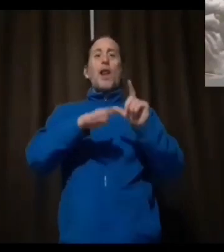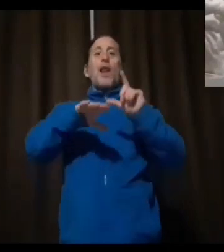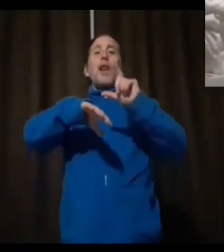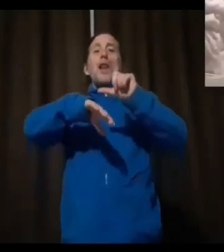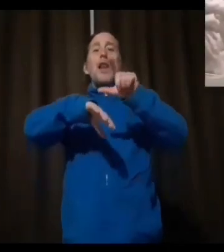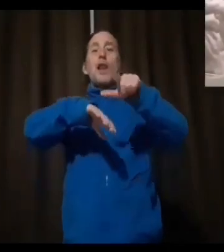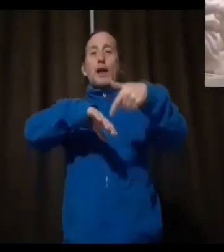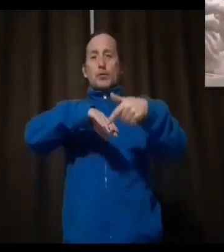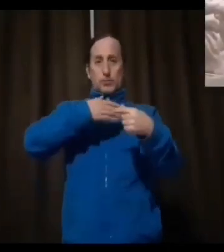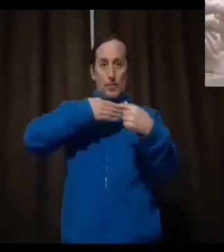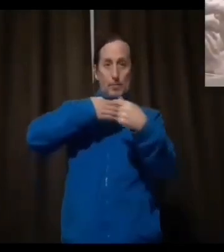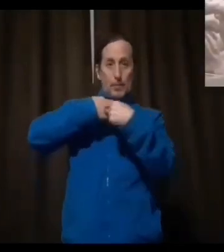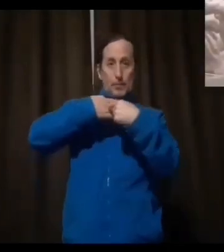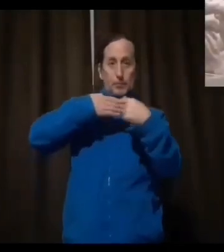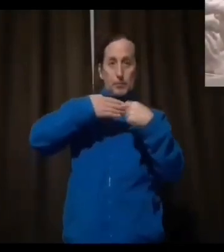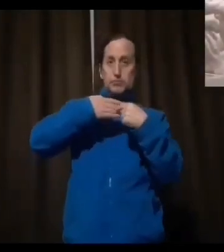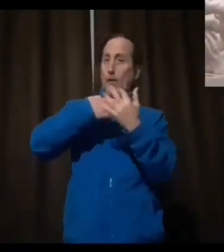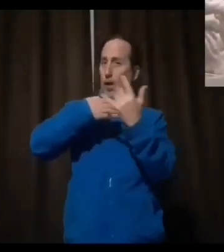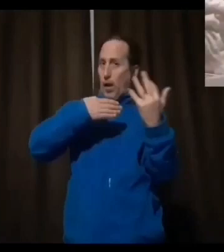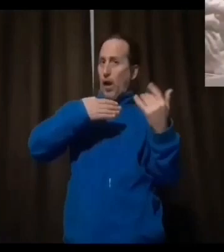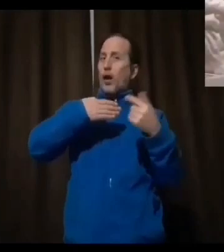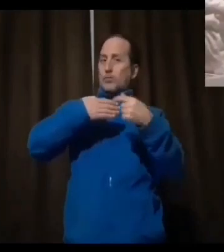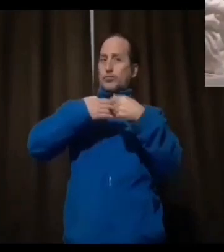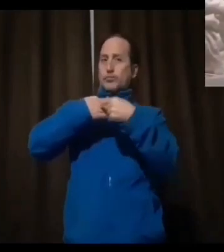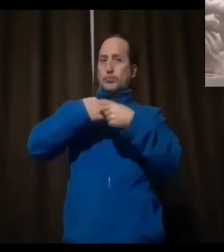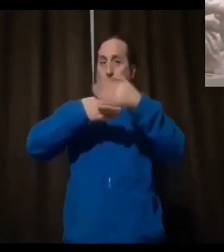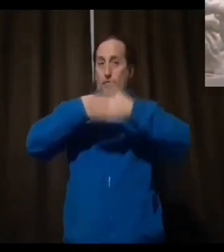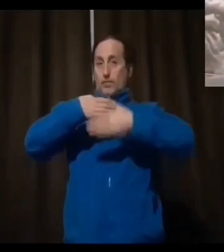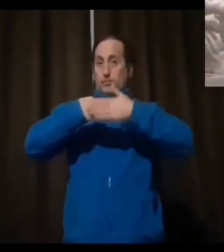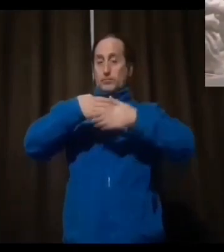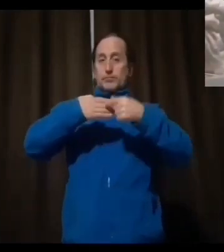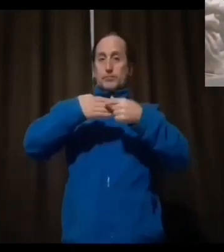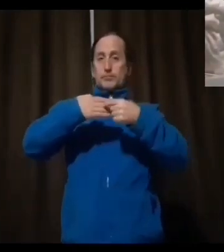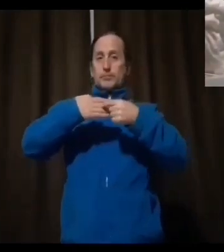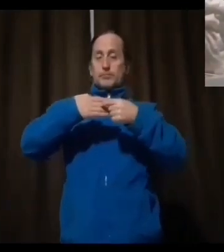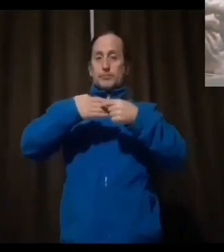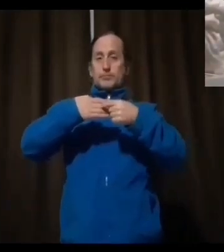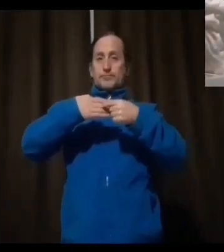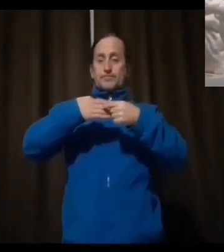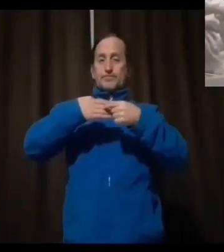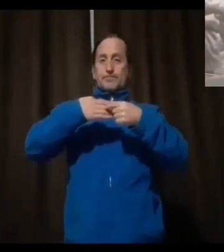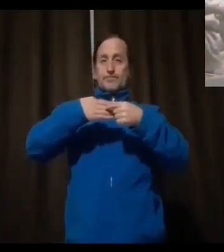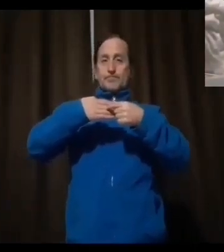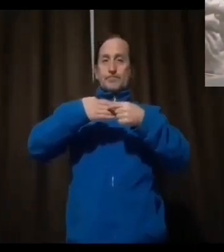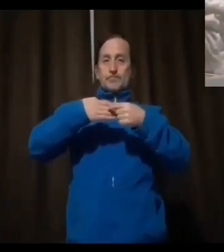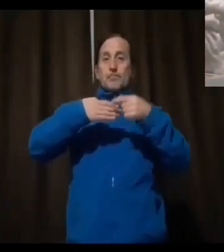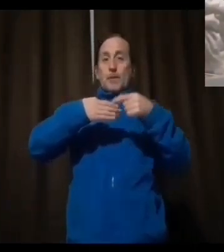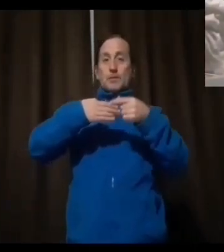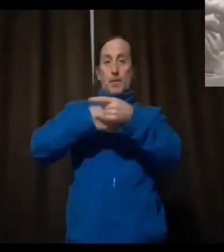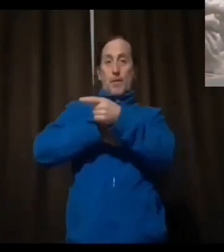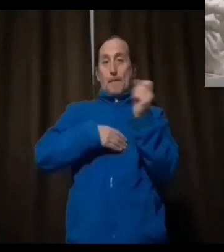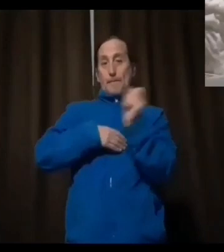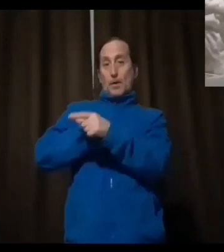screen. And so that's particle. So the particle should have gone through, and